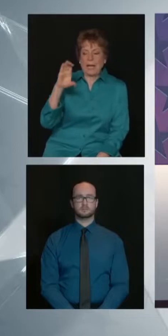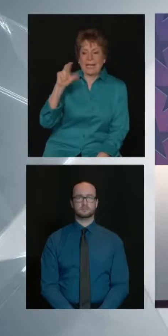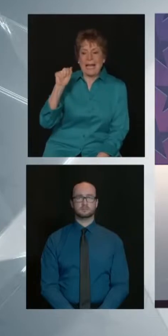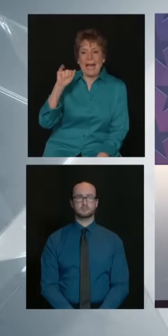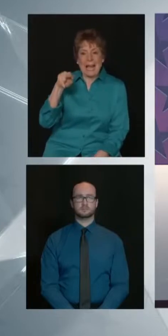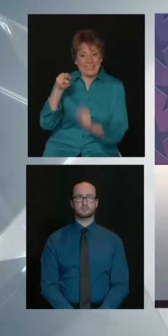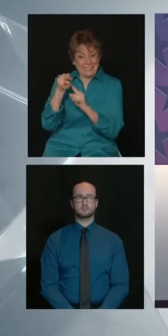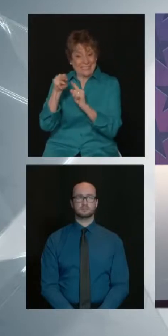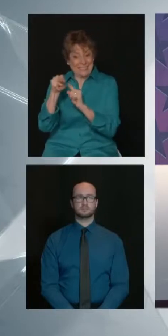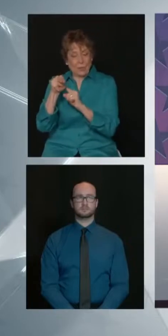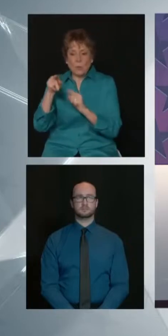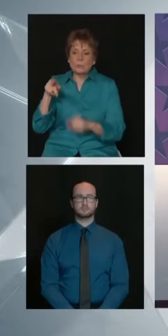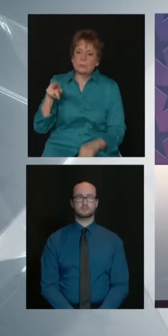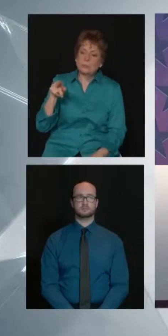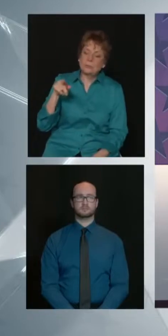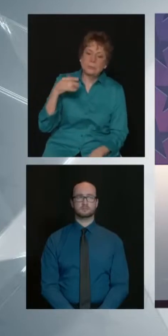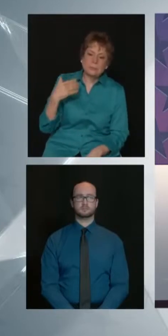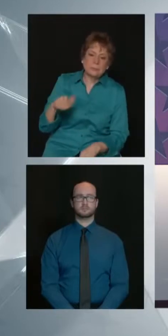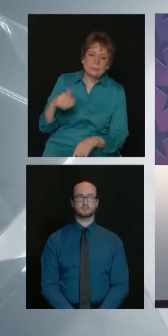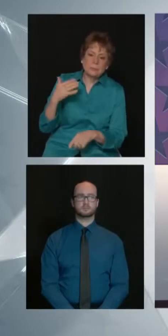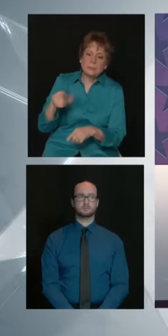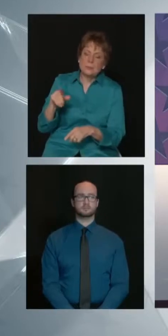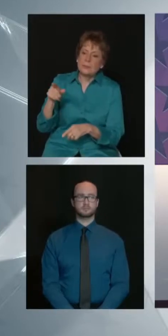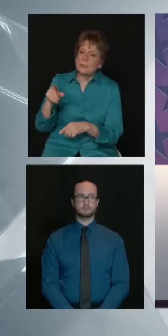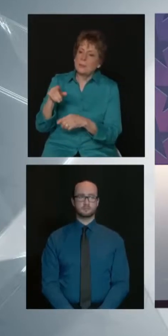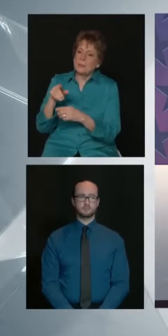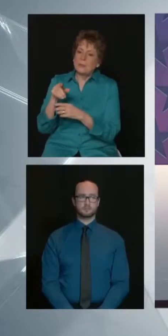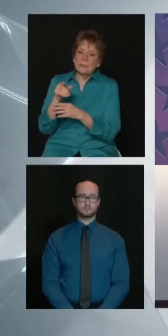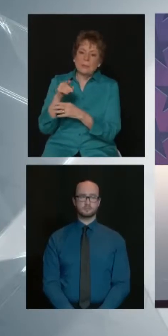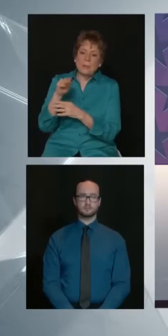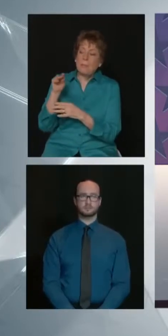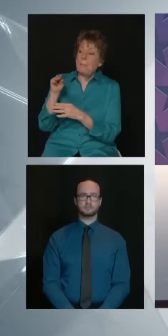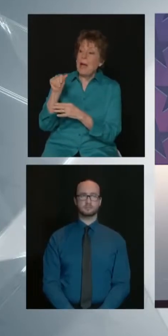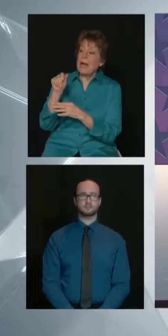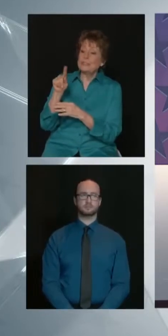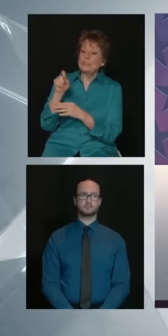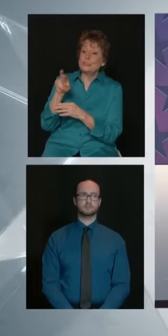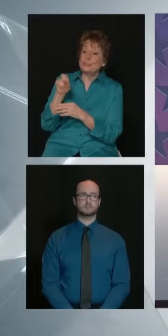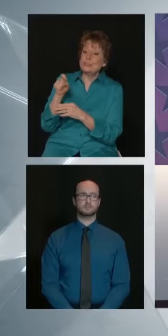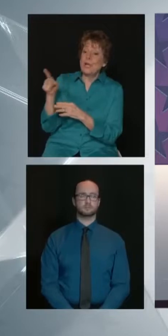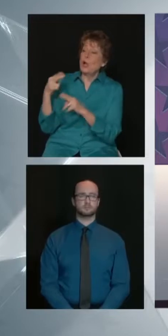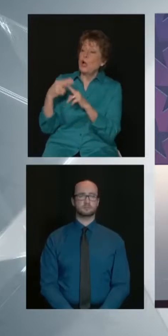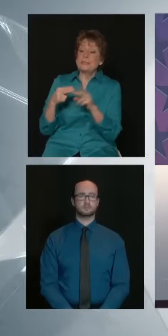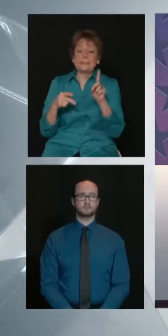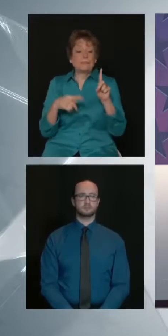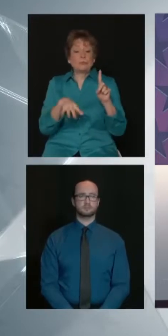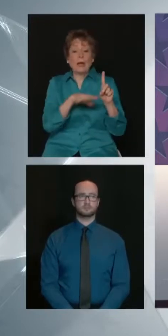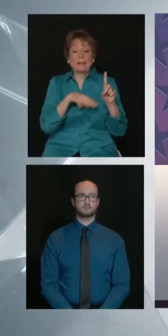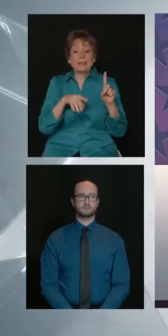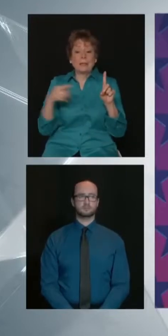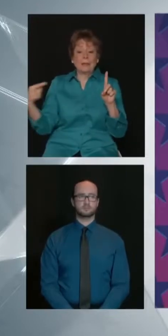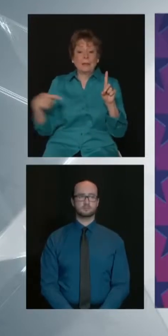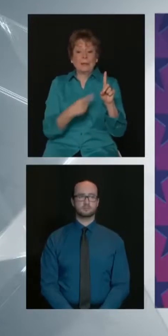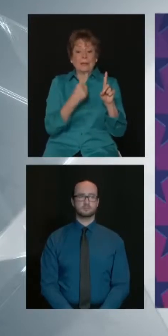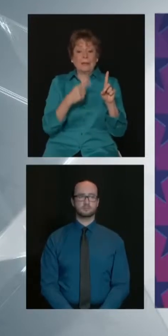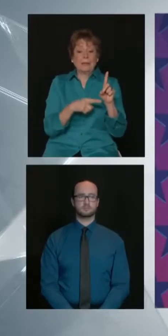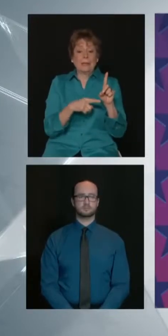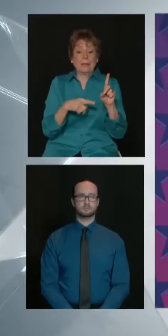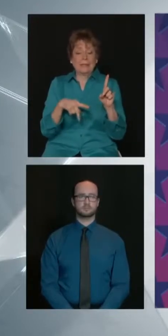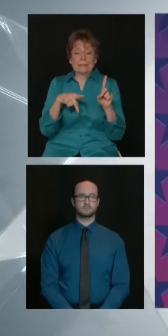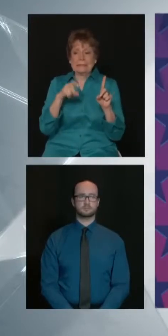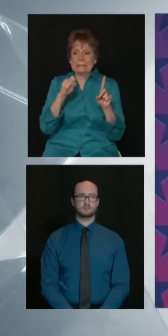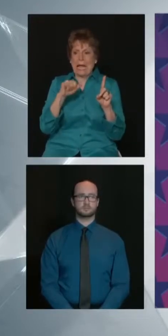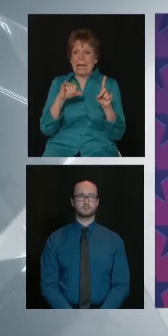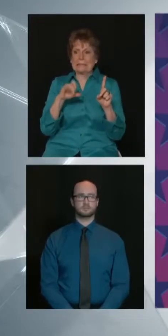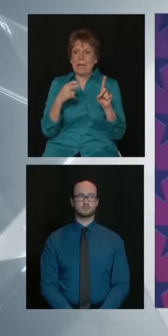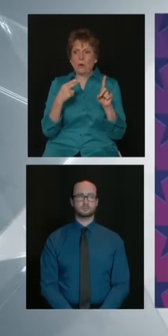the spirit of how Arizona senators work to the benefit of our state and our country. Time on that, but I need a response from